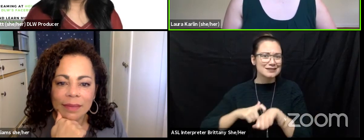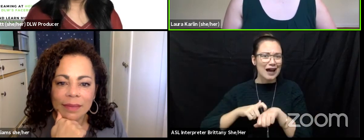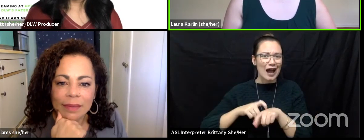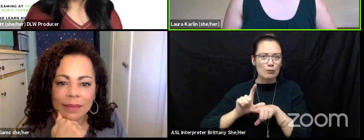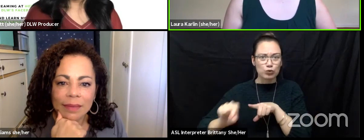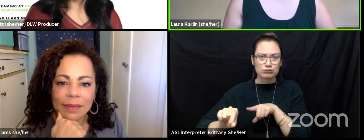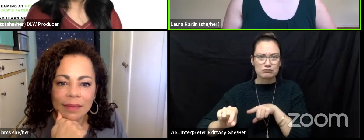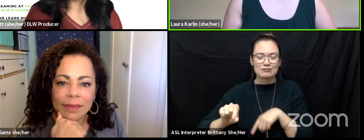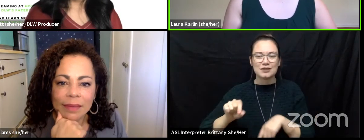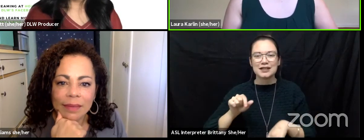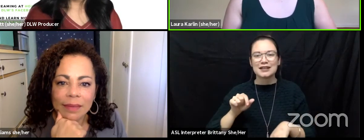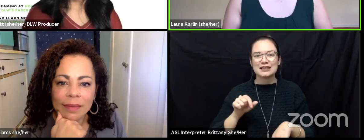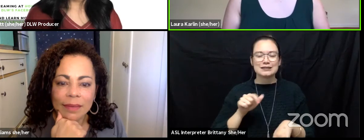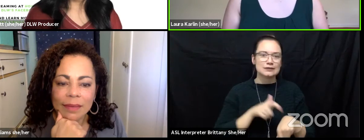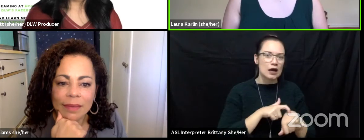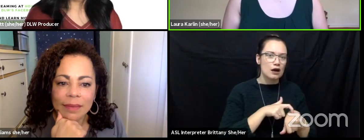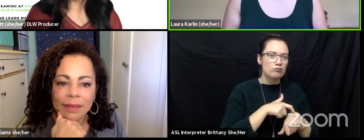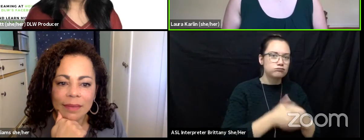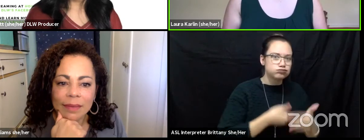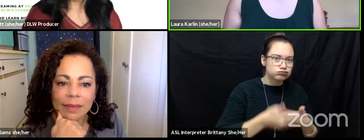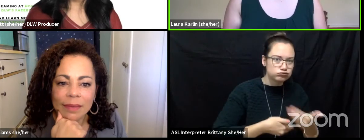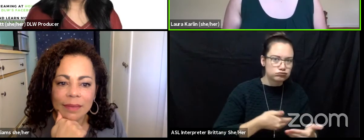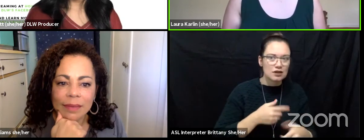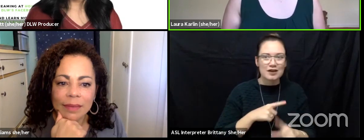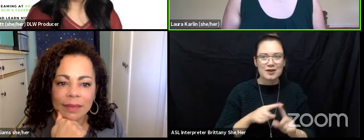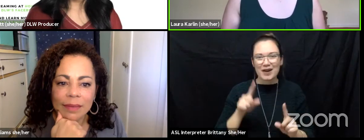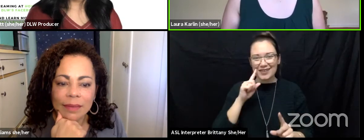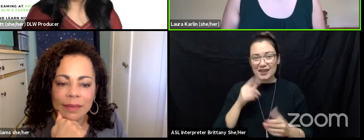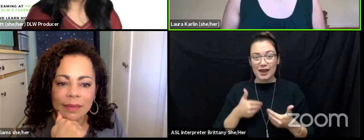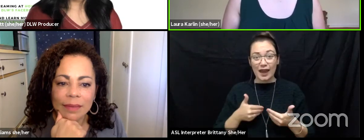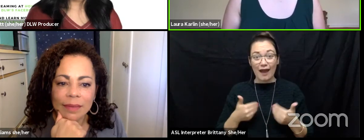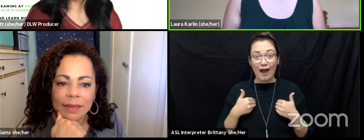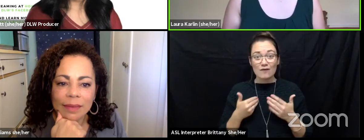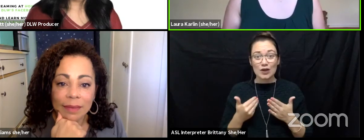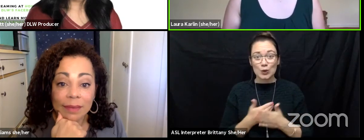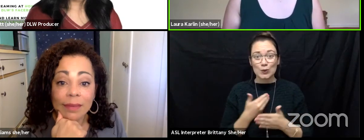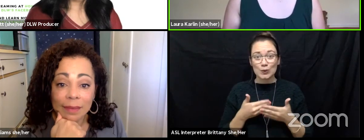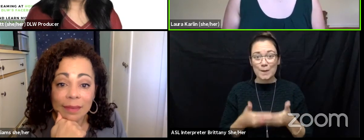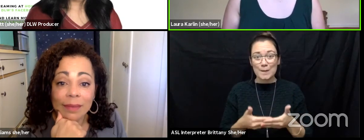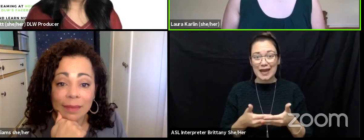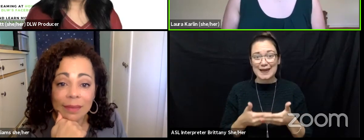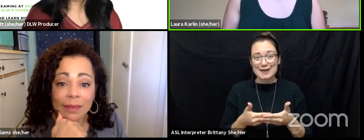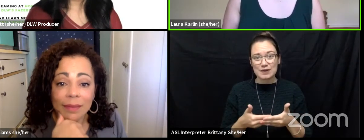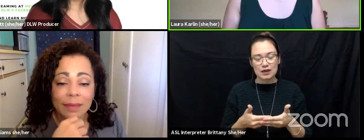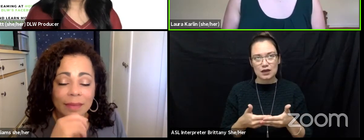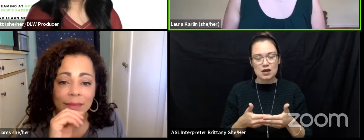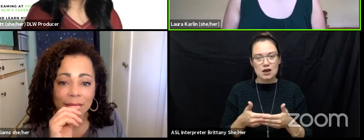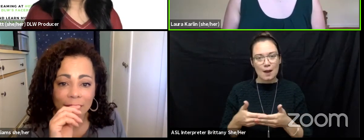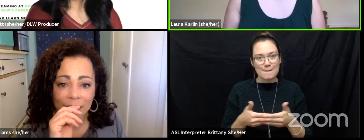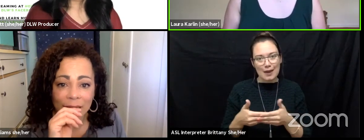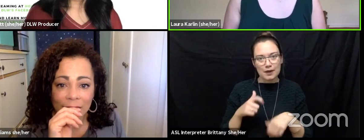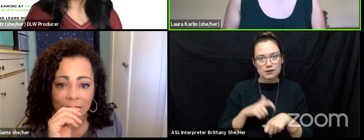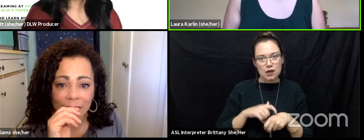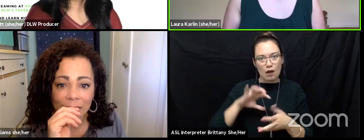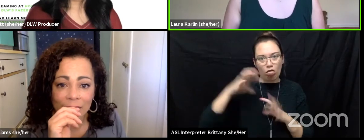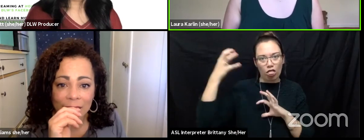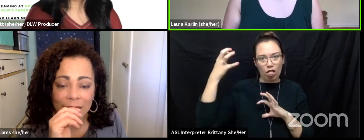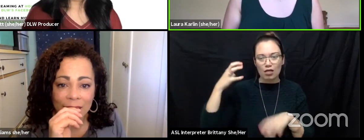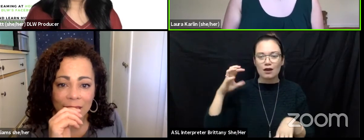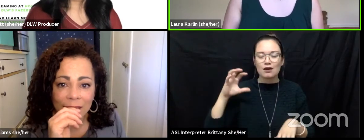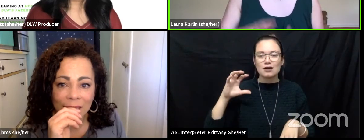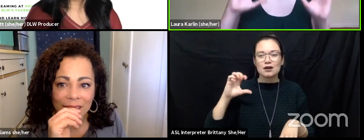And I think that, you know, having a new baby messes with your sense of time anyway. So I came into this with a really,